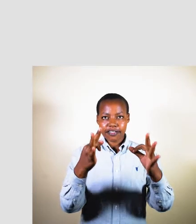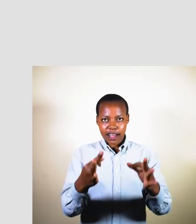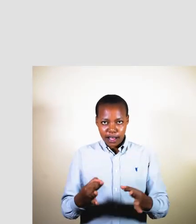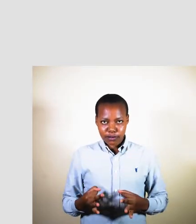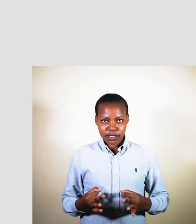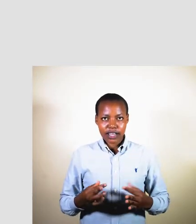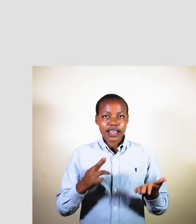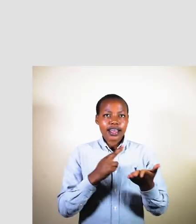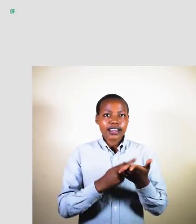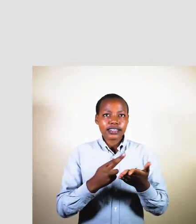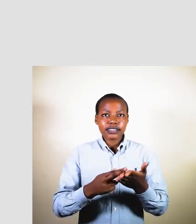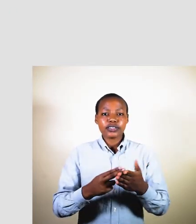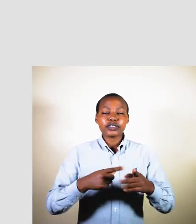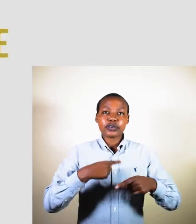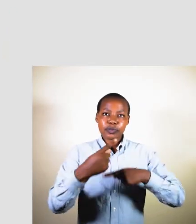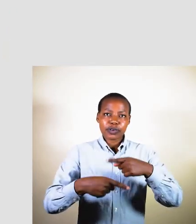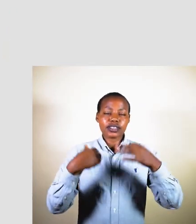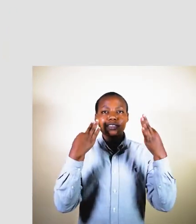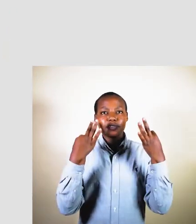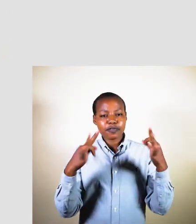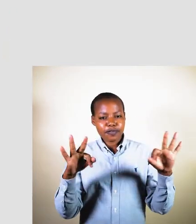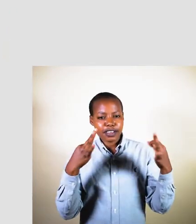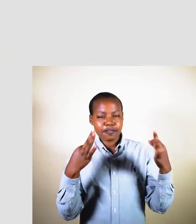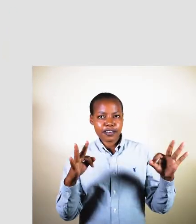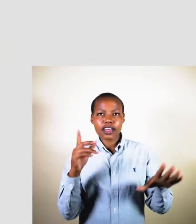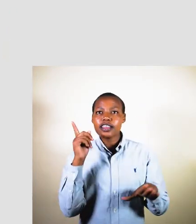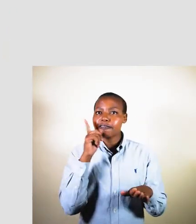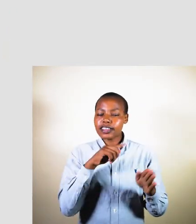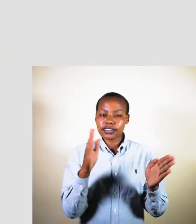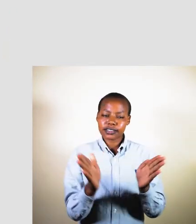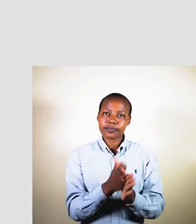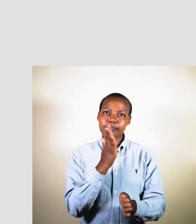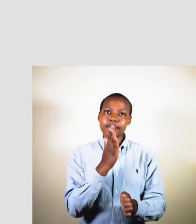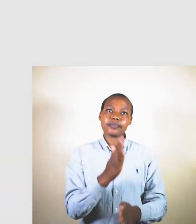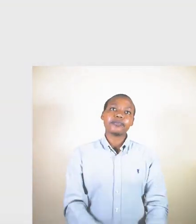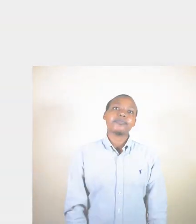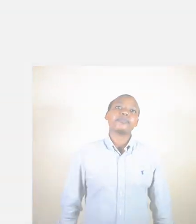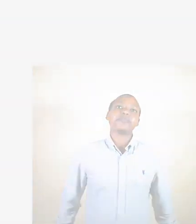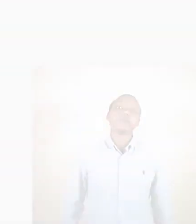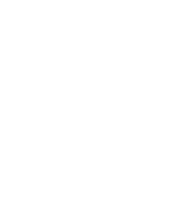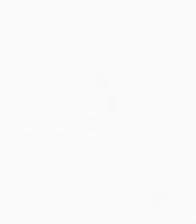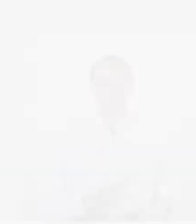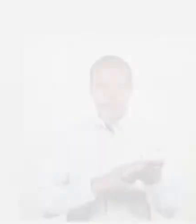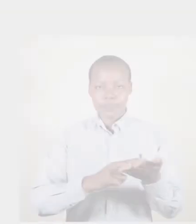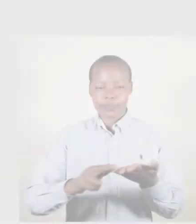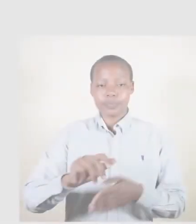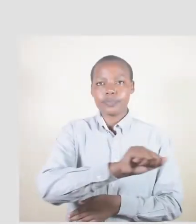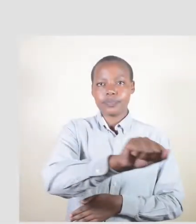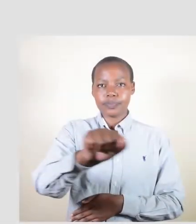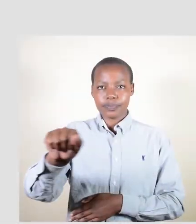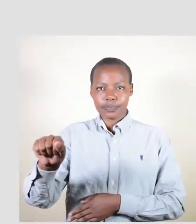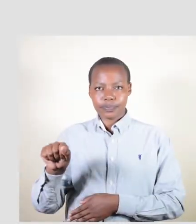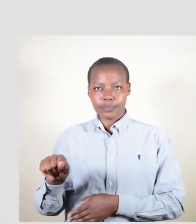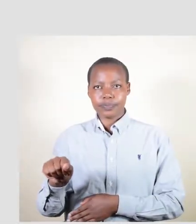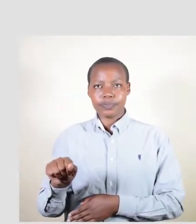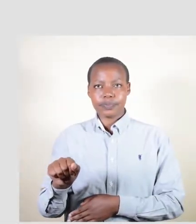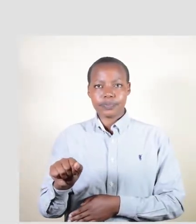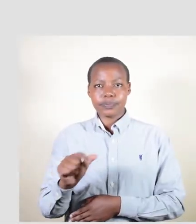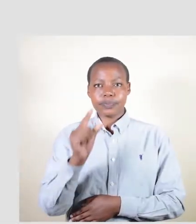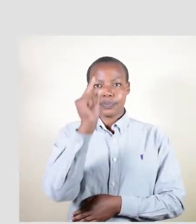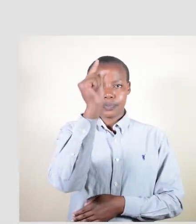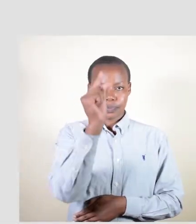The registration process is free of charge and is completed immediately. Registration of